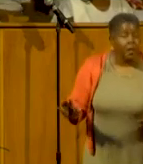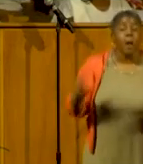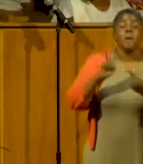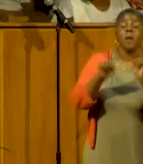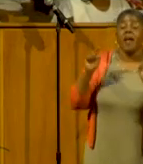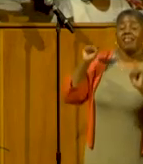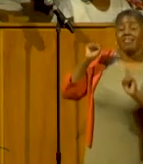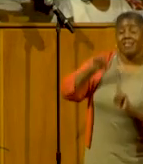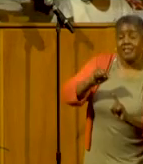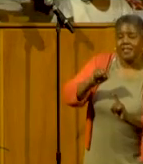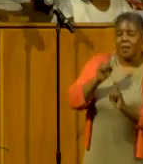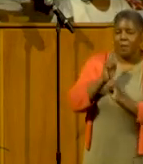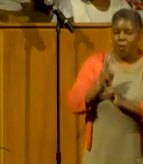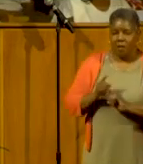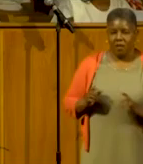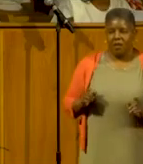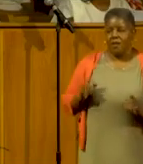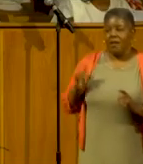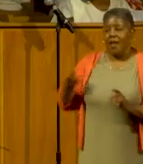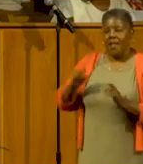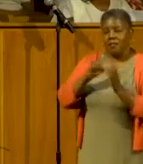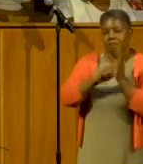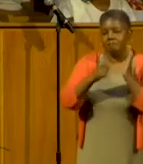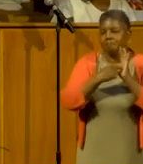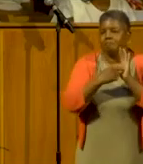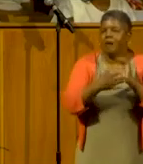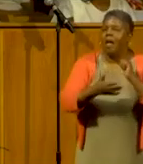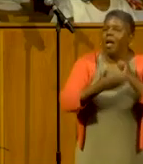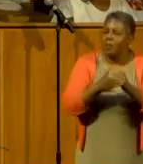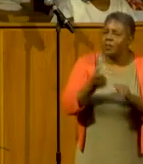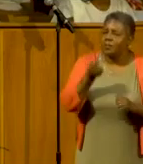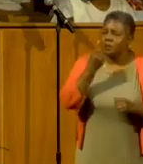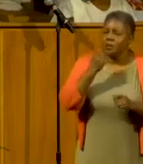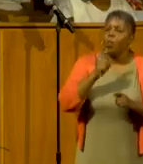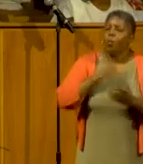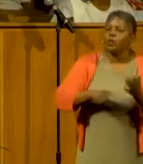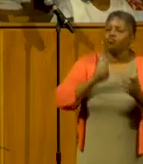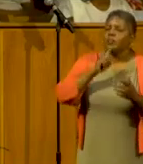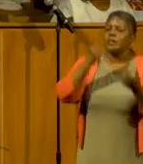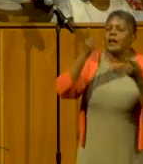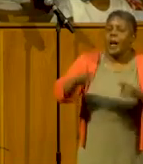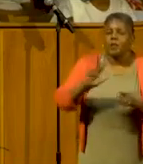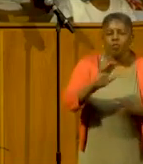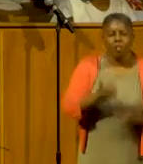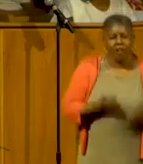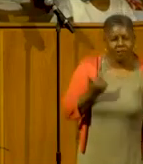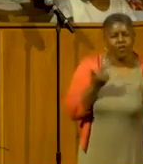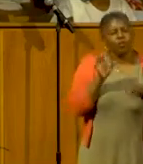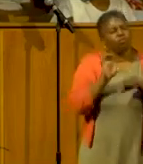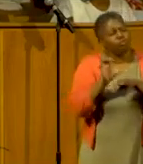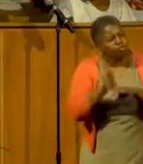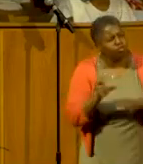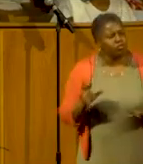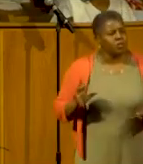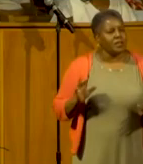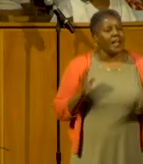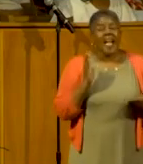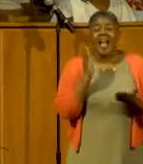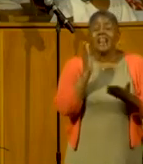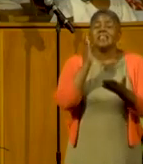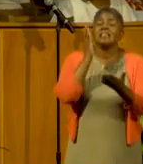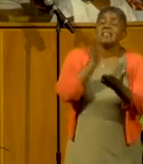But this moment in the text, it helps us come to grips with the reality of our lives. Church,